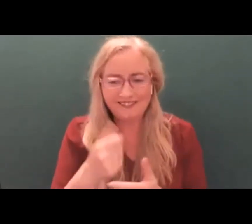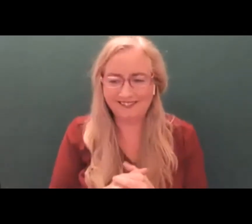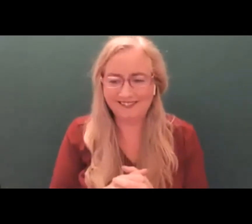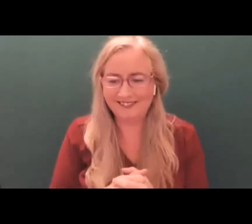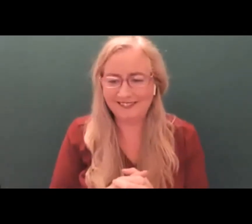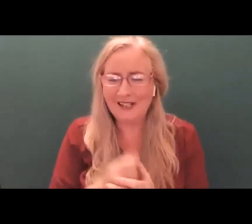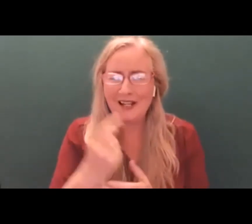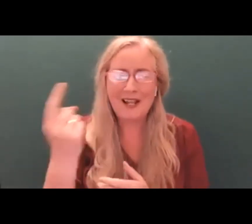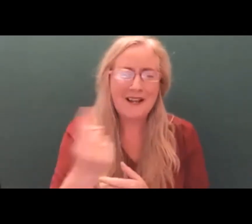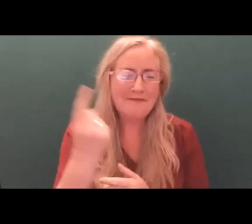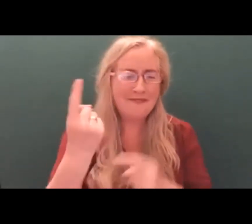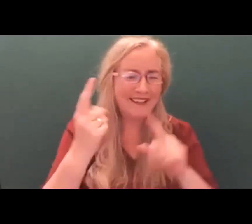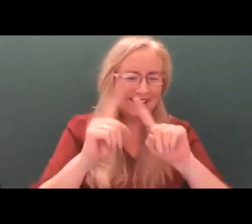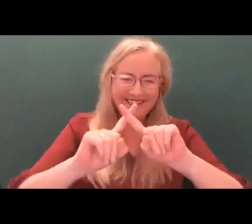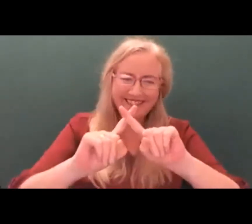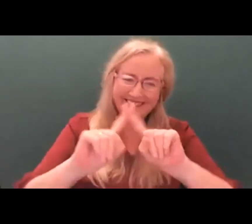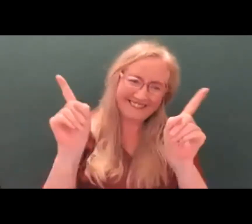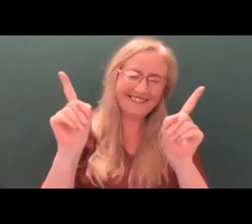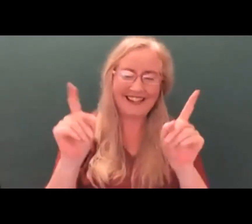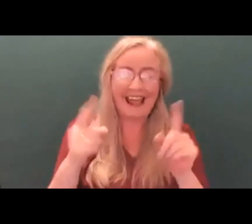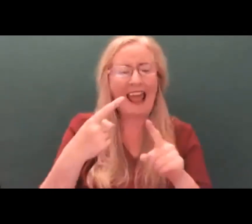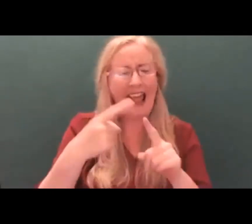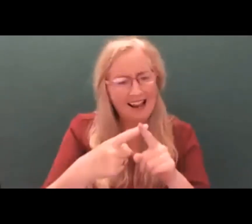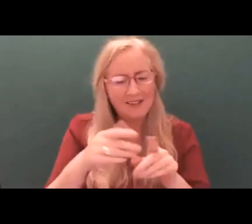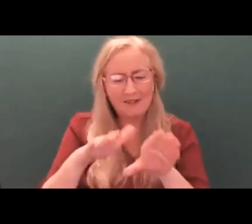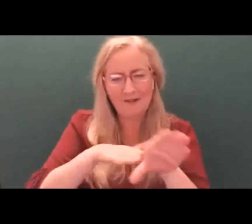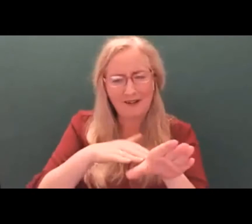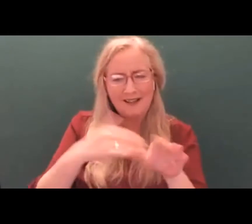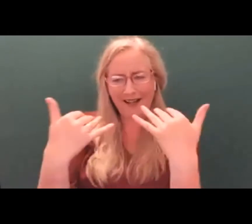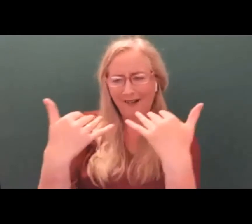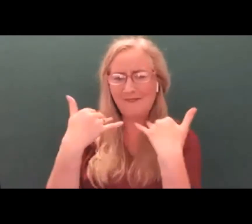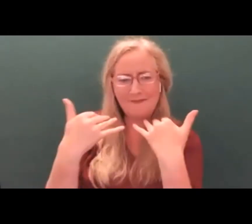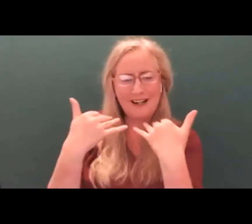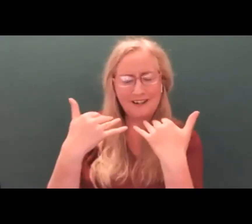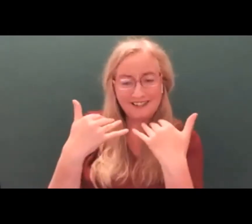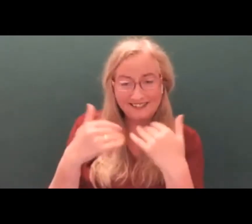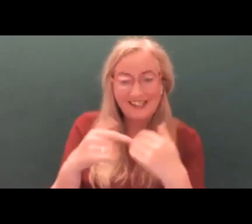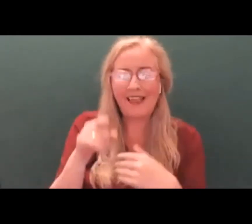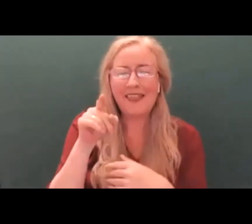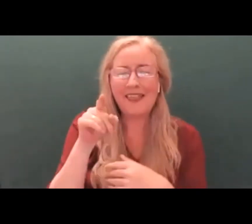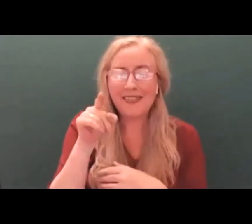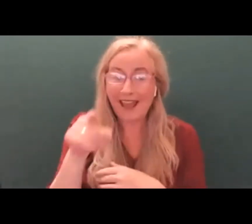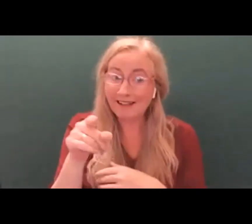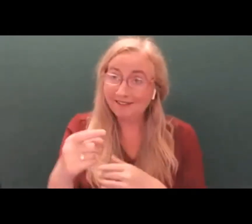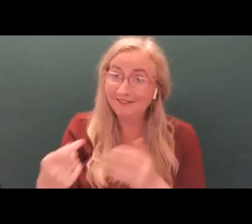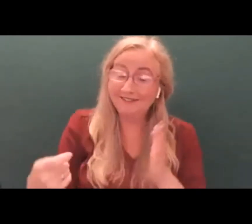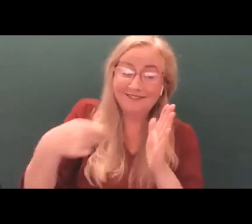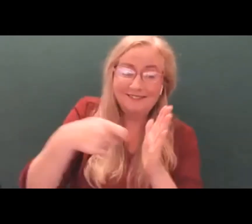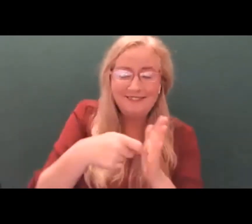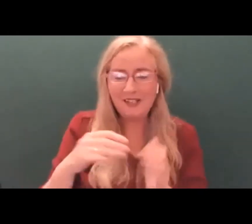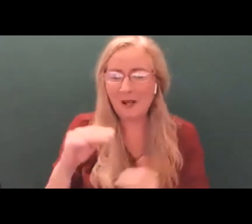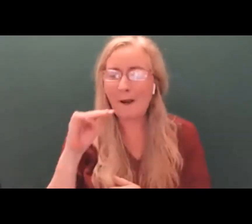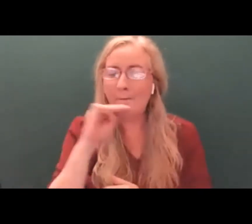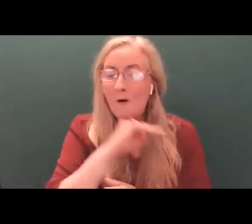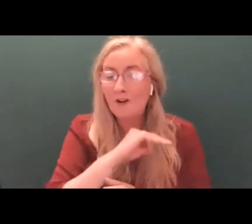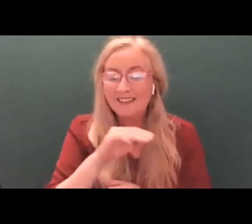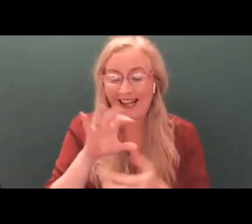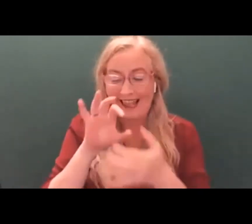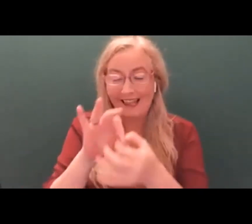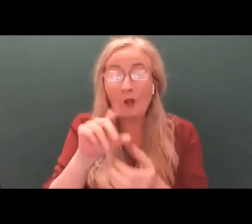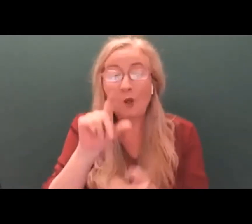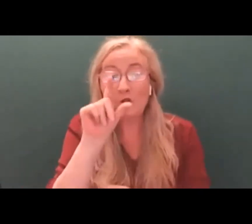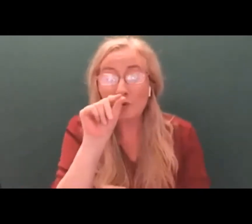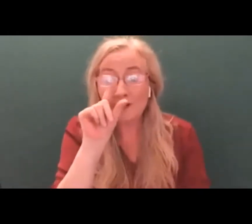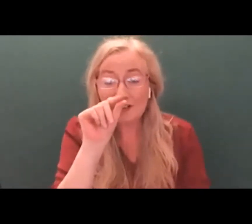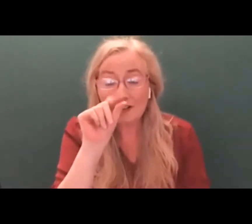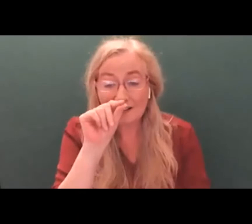be quirky and informative. And this is particularly important on Twitter.